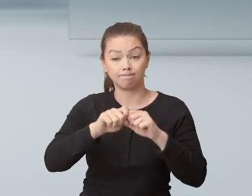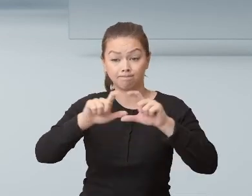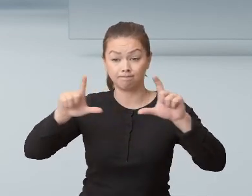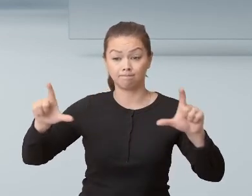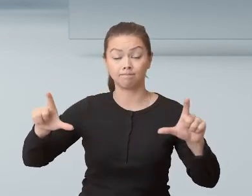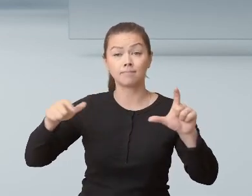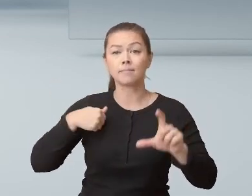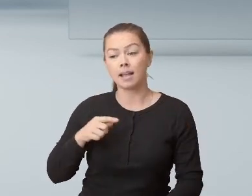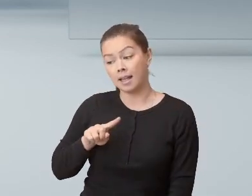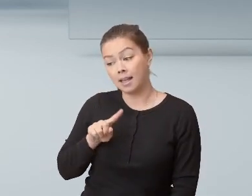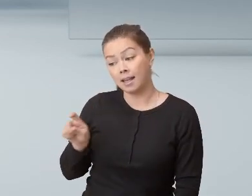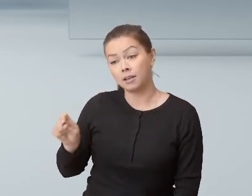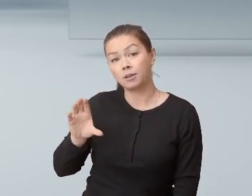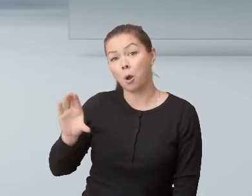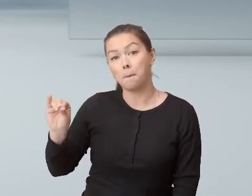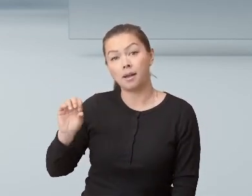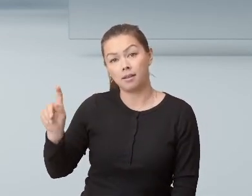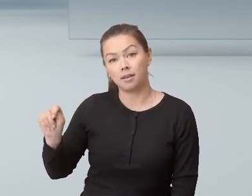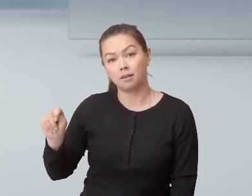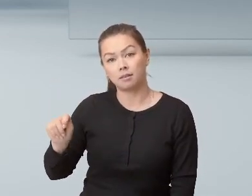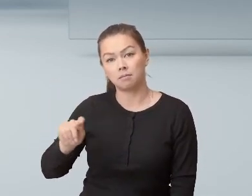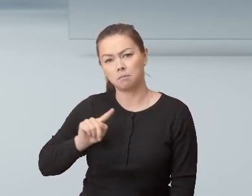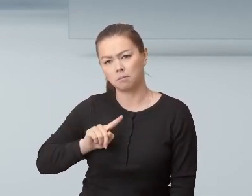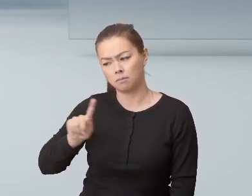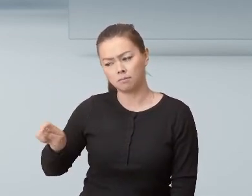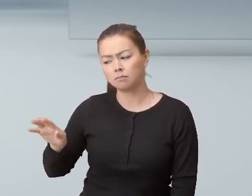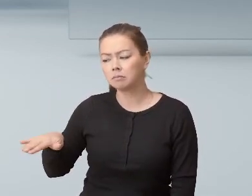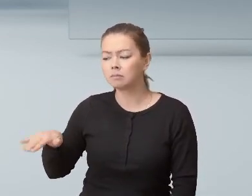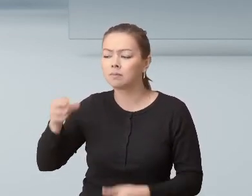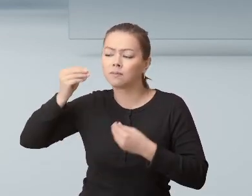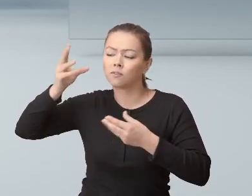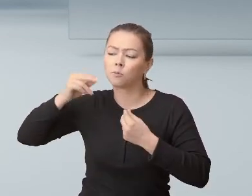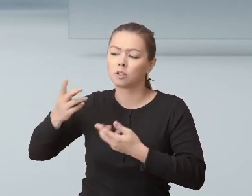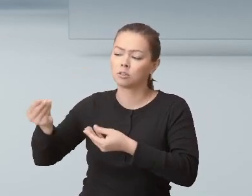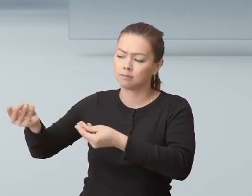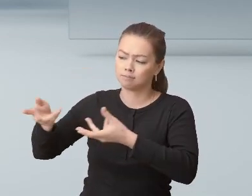that Copilot assistant for that information just based